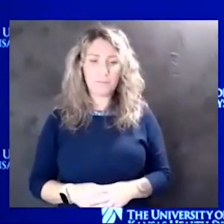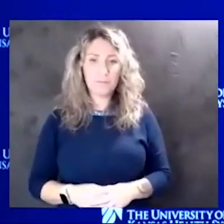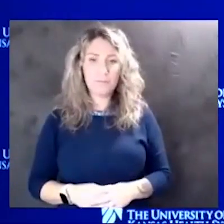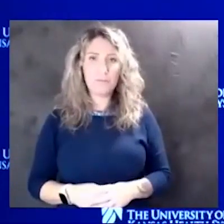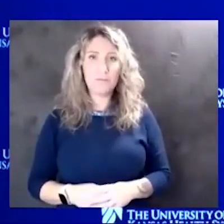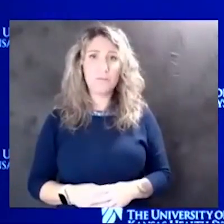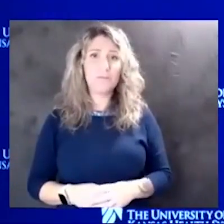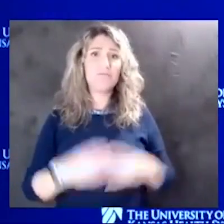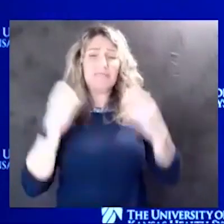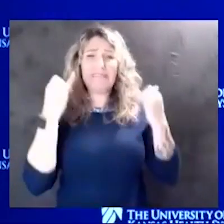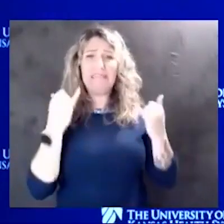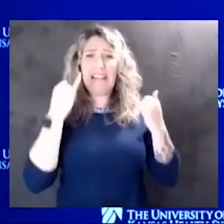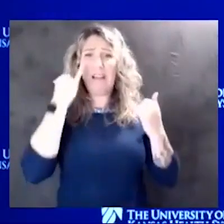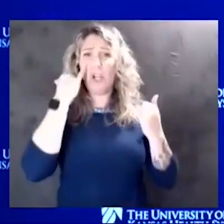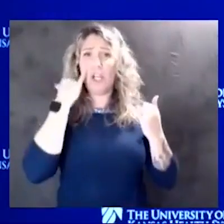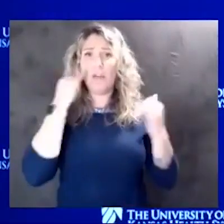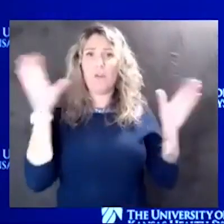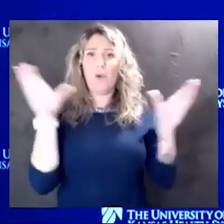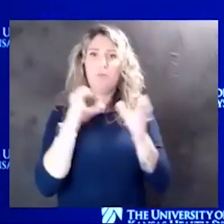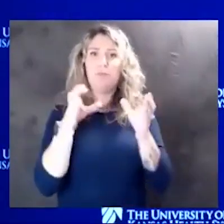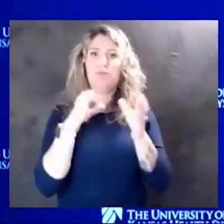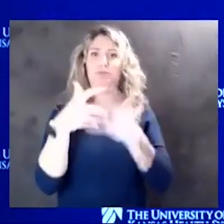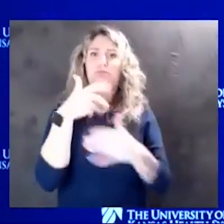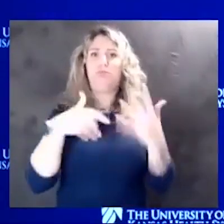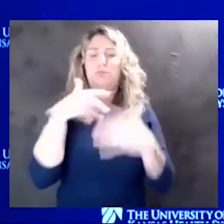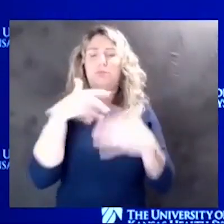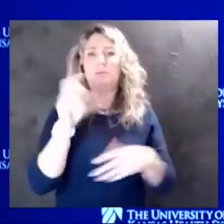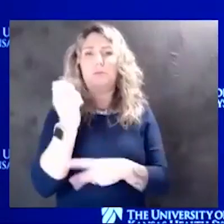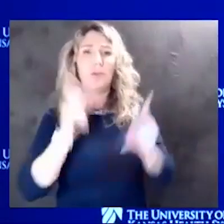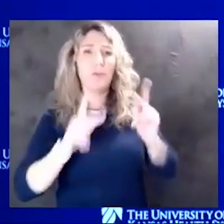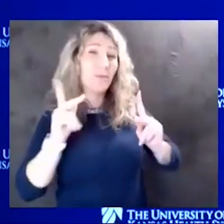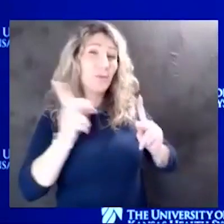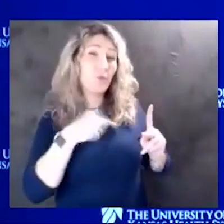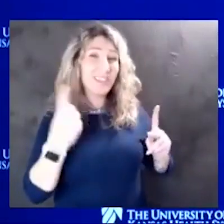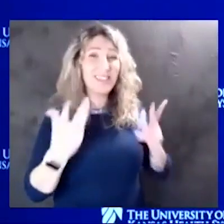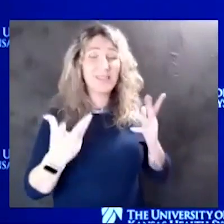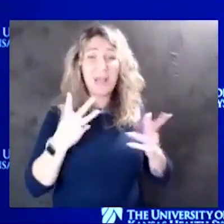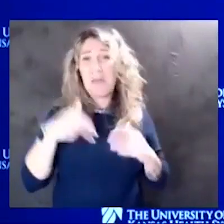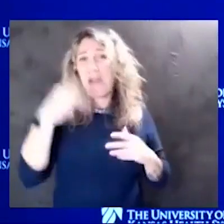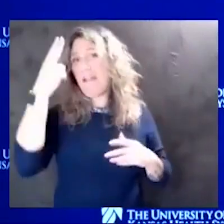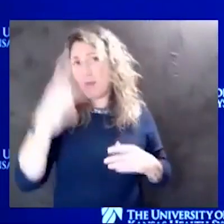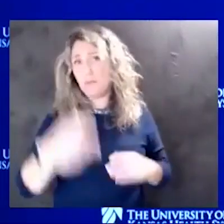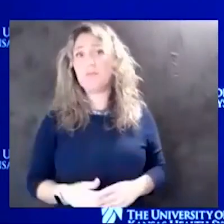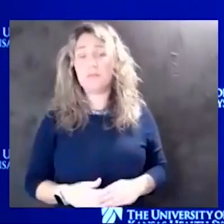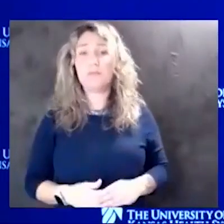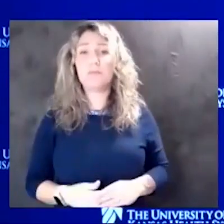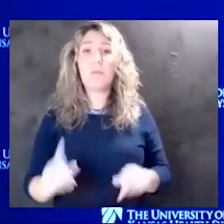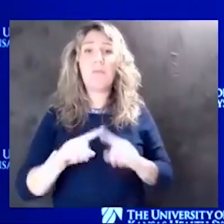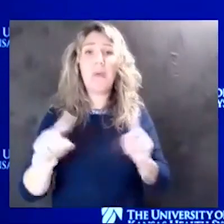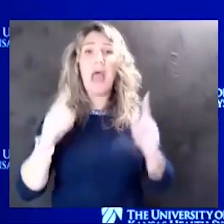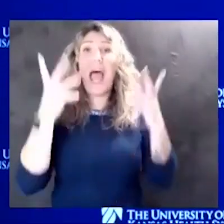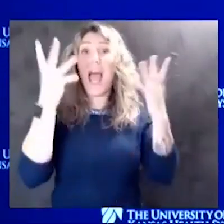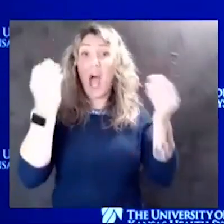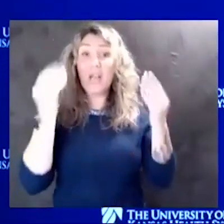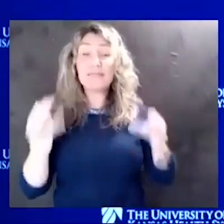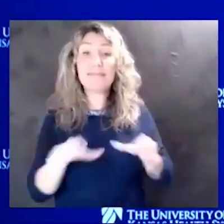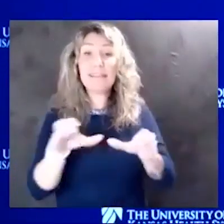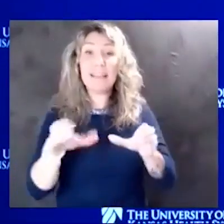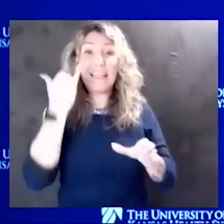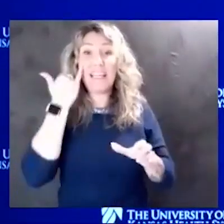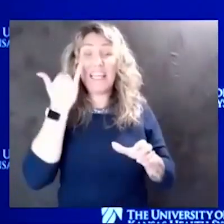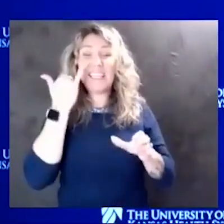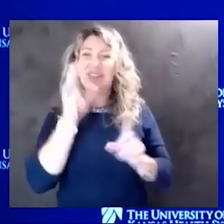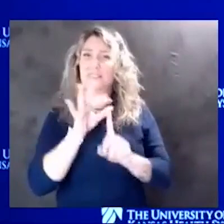with a bunch of other people, your probably risk of getting it is going to be greater. But doing those outdoor activities, and especially if you're swimming in a pool or something like